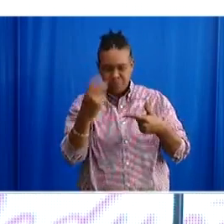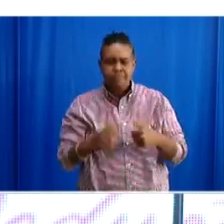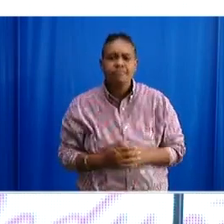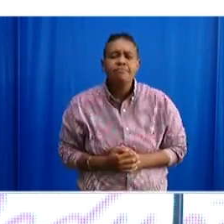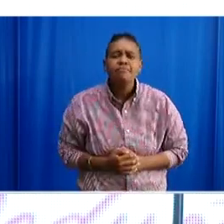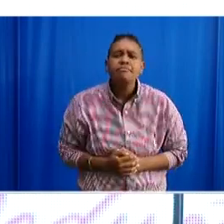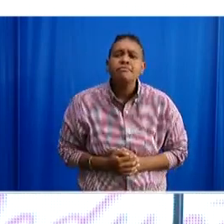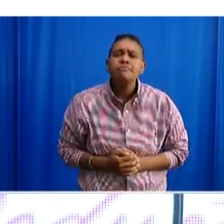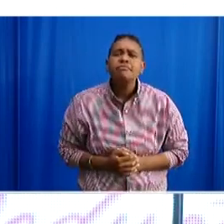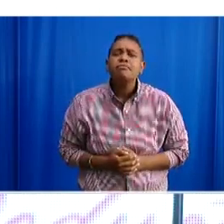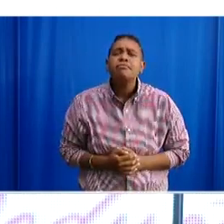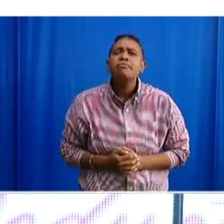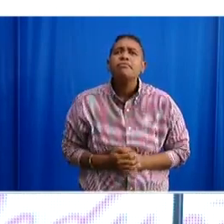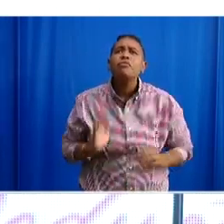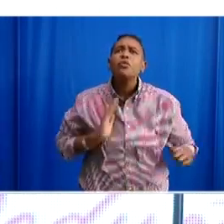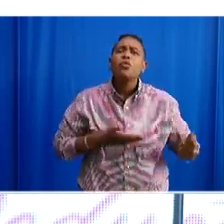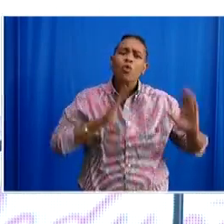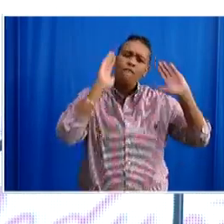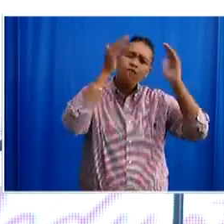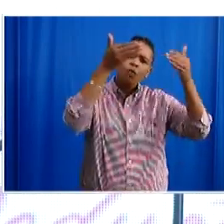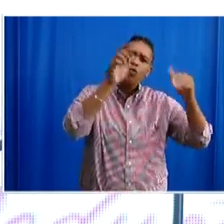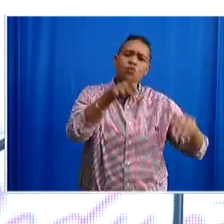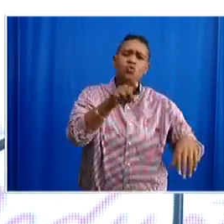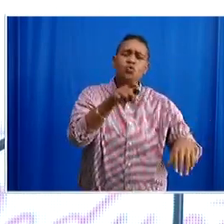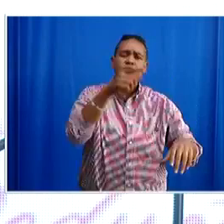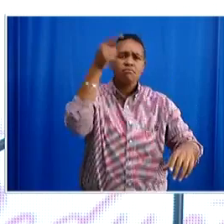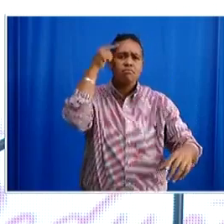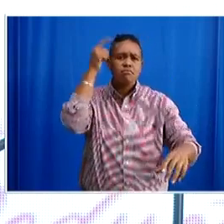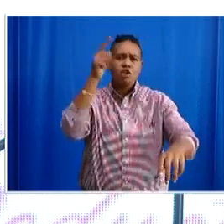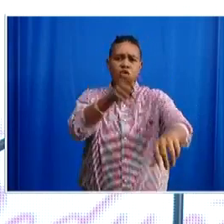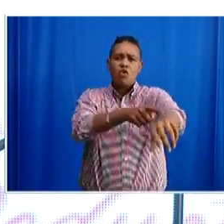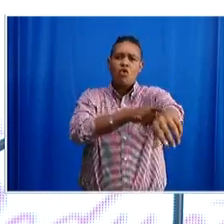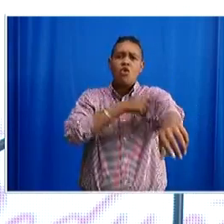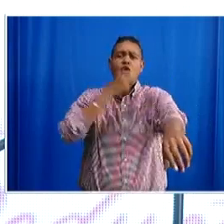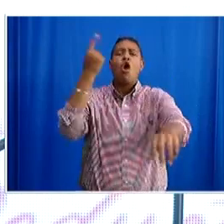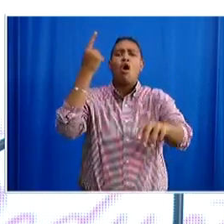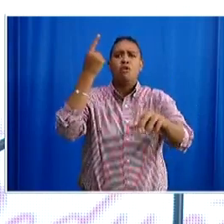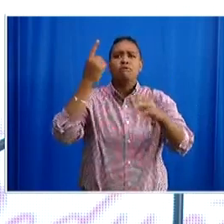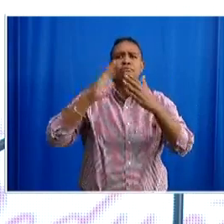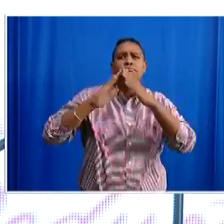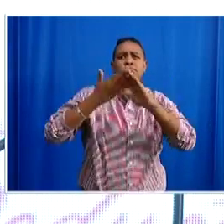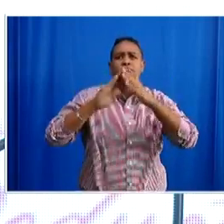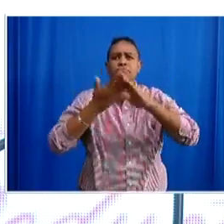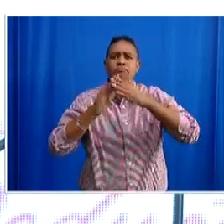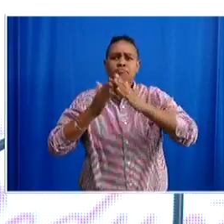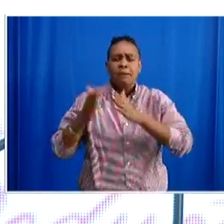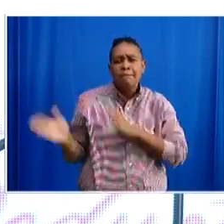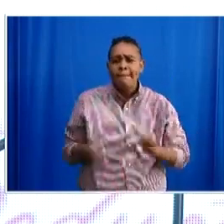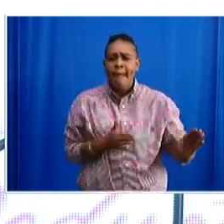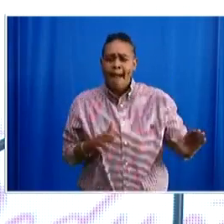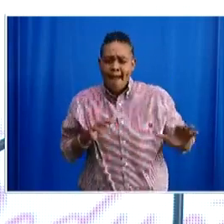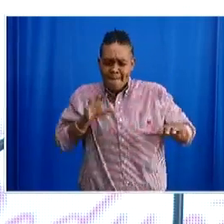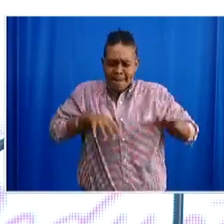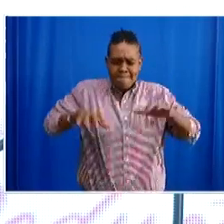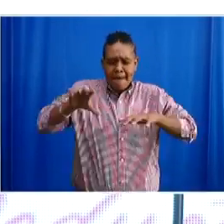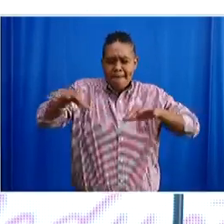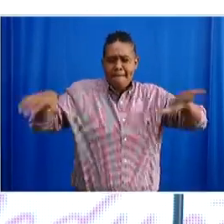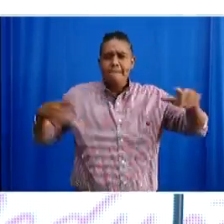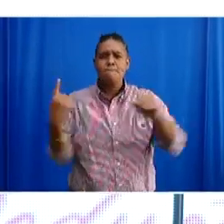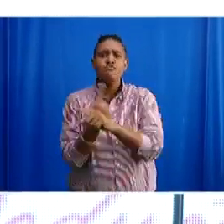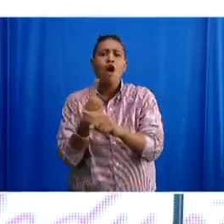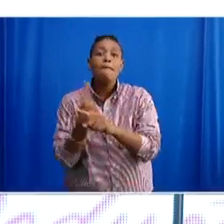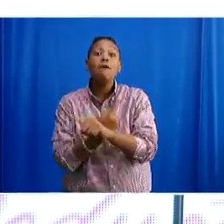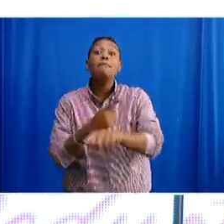So our focus ought to be geared towards long-term urban planning. And within this long-term planning,